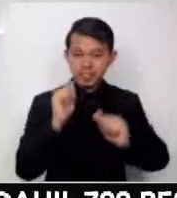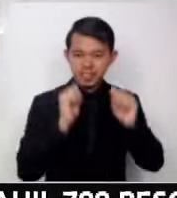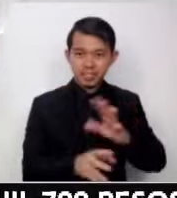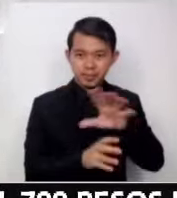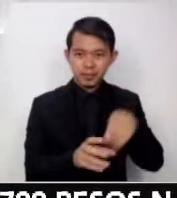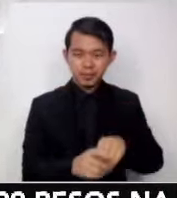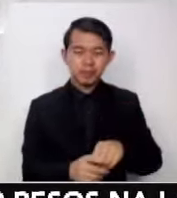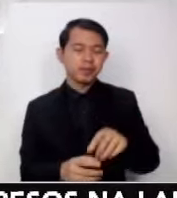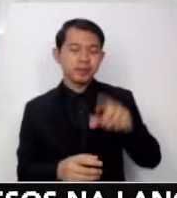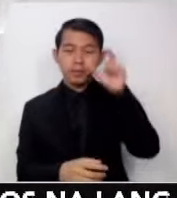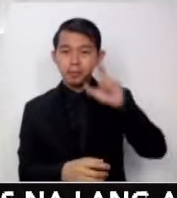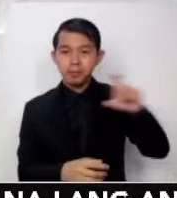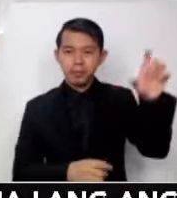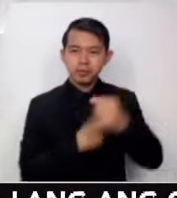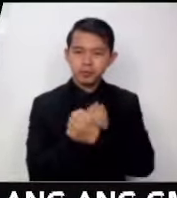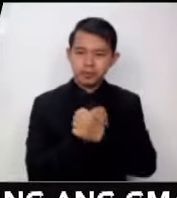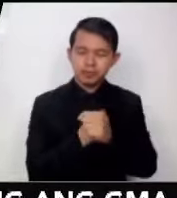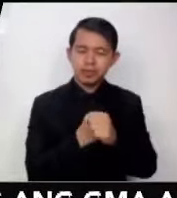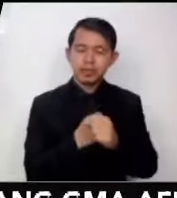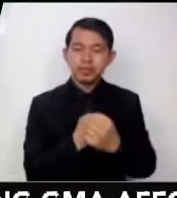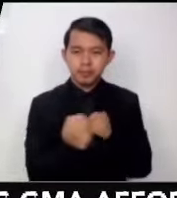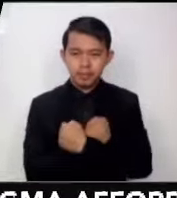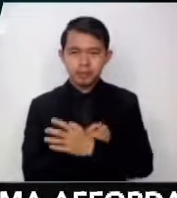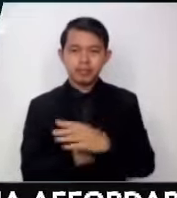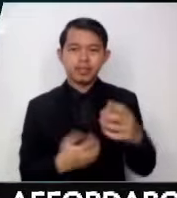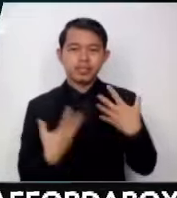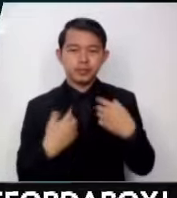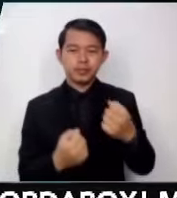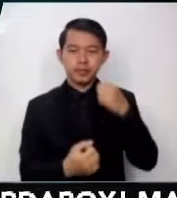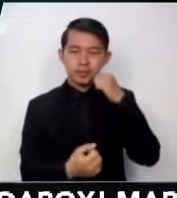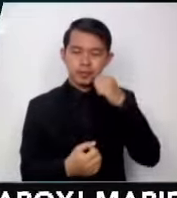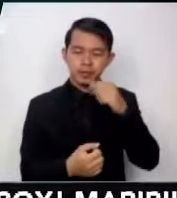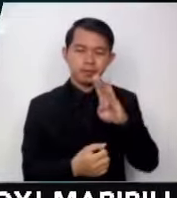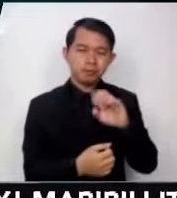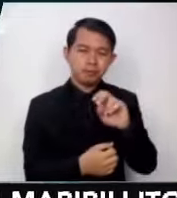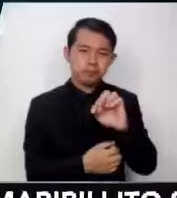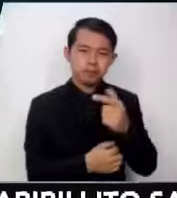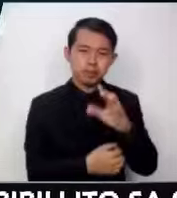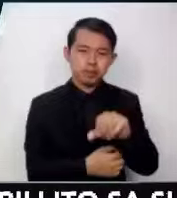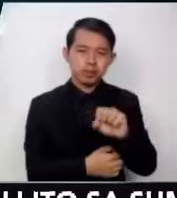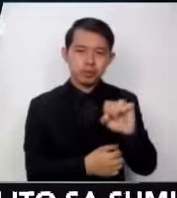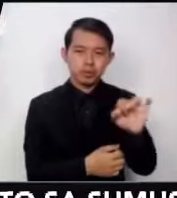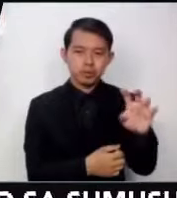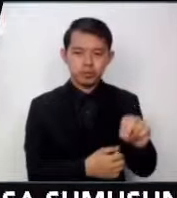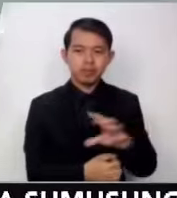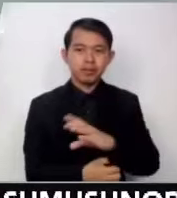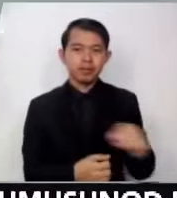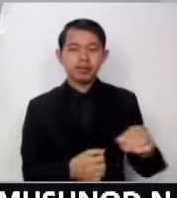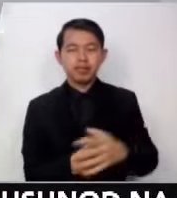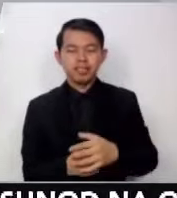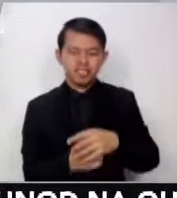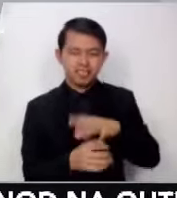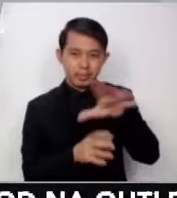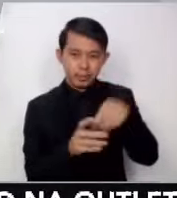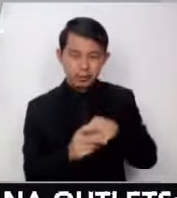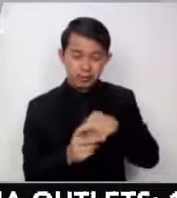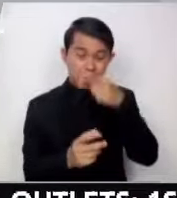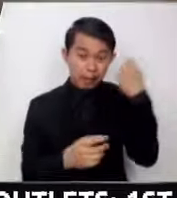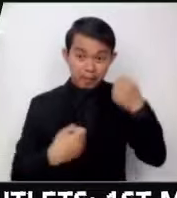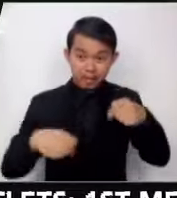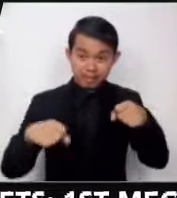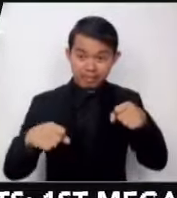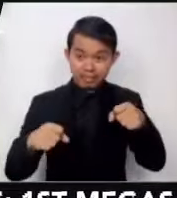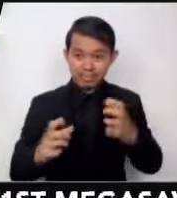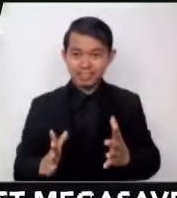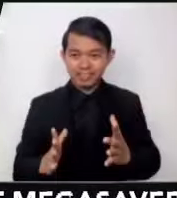Heart Rayo at Strong Girl Bong Soon. Napanood din siya sa Kapuso action drama series na Black Rider at